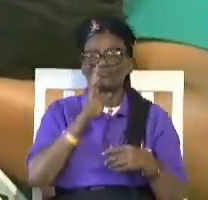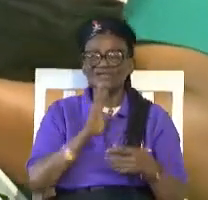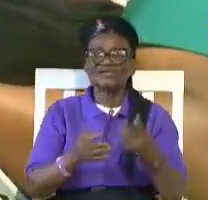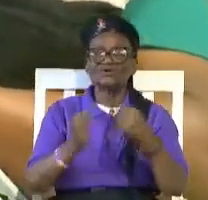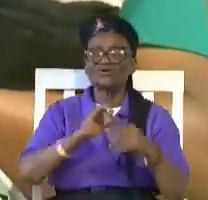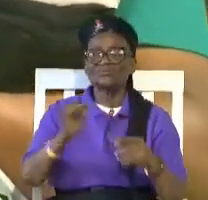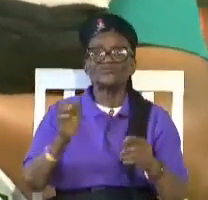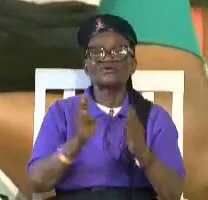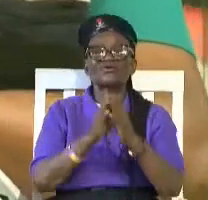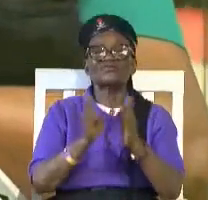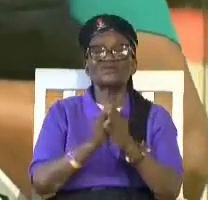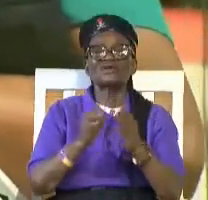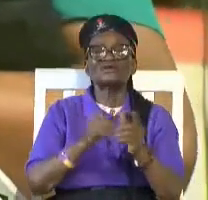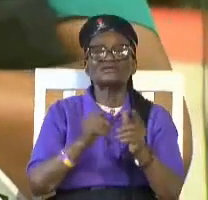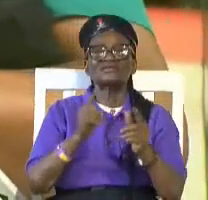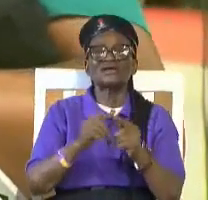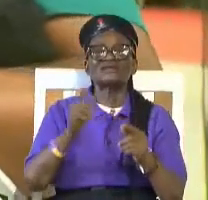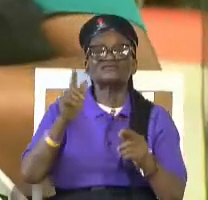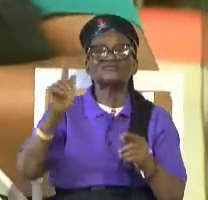Then